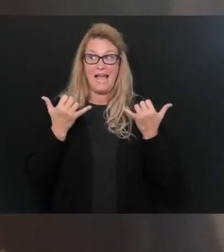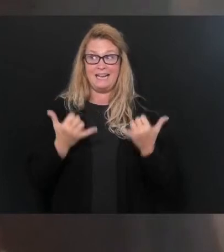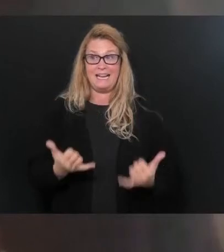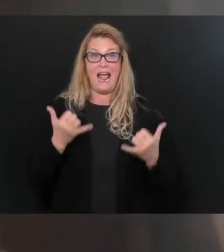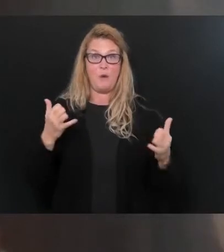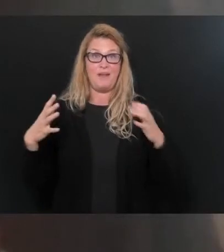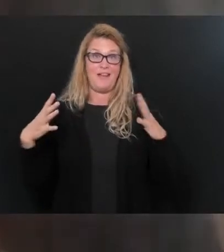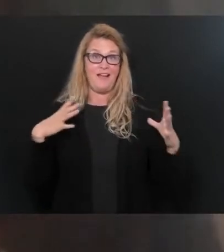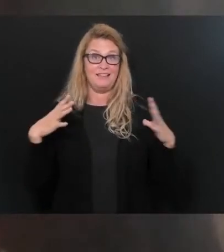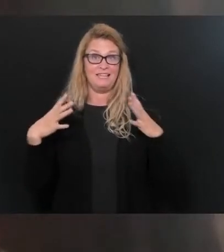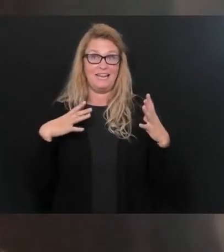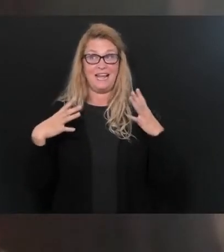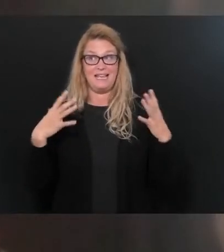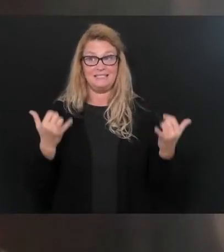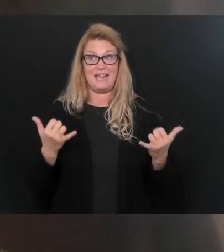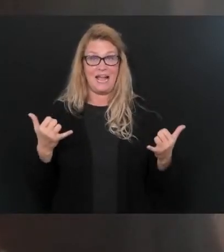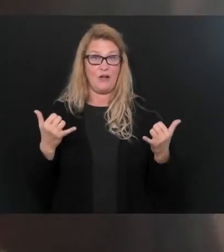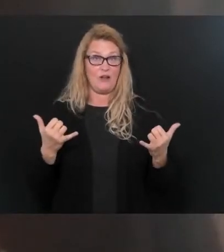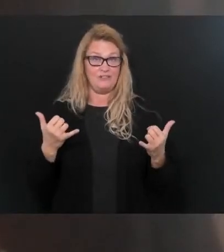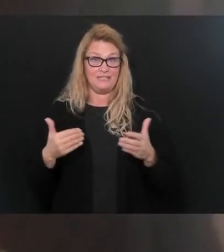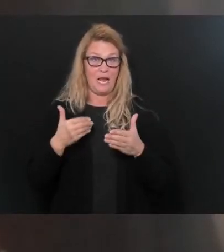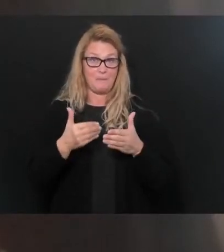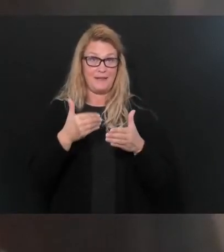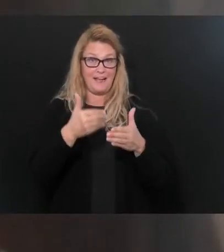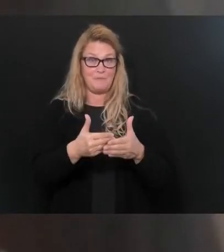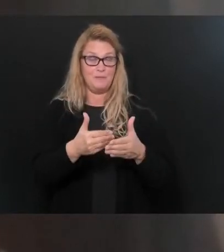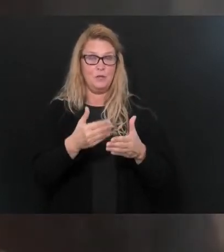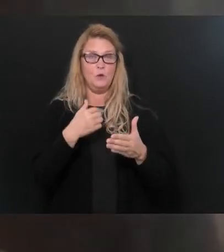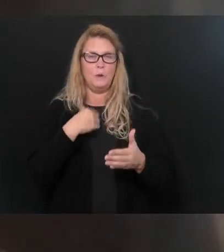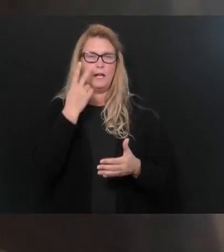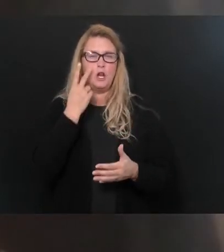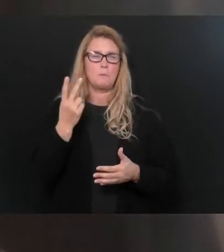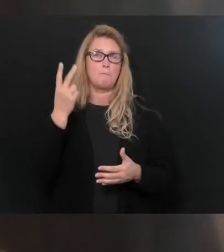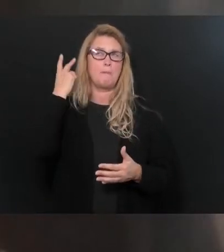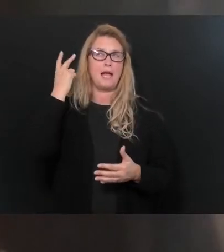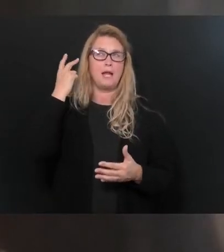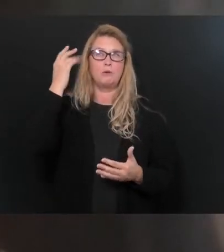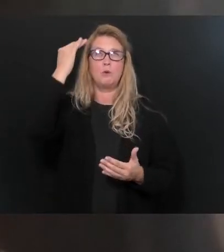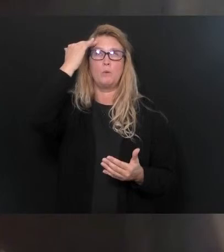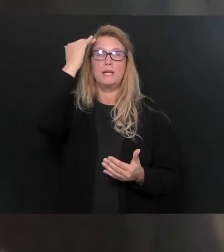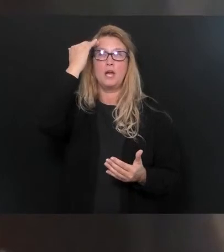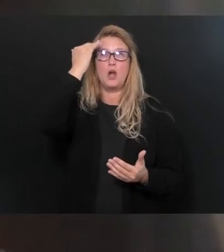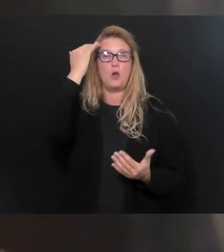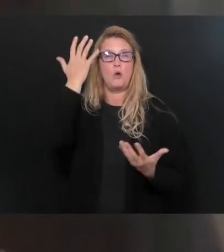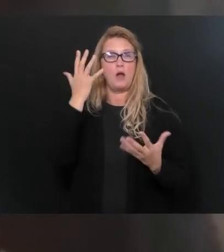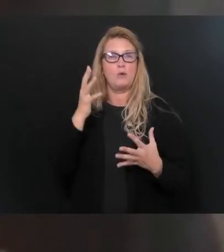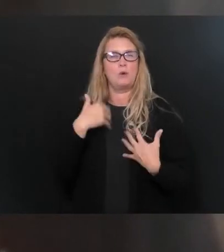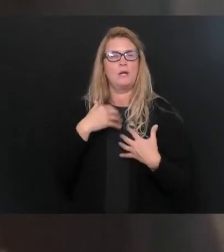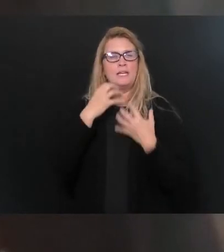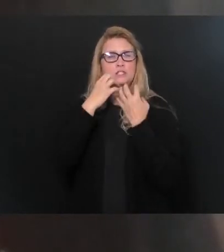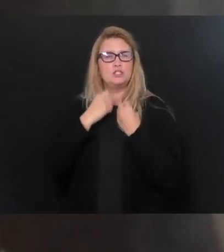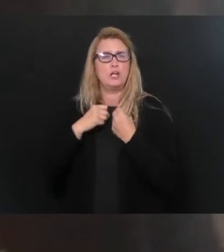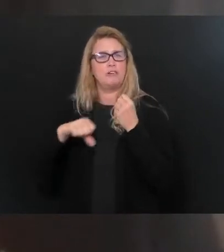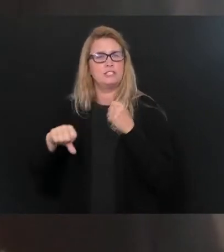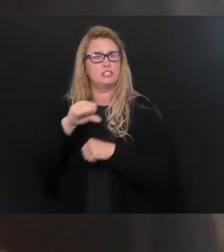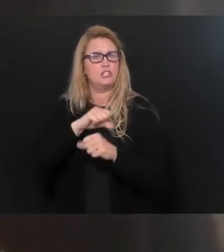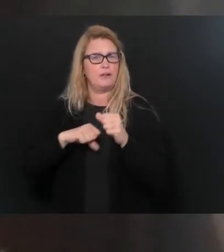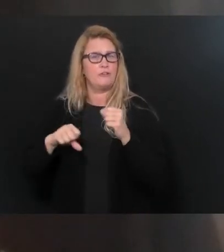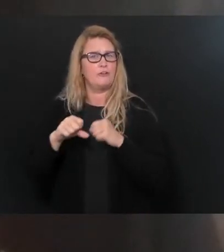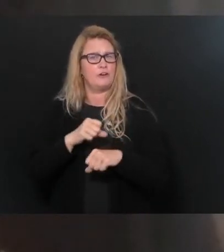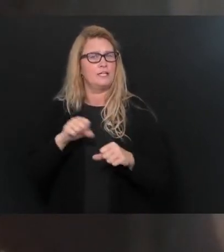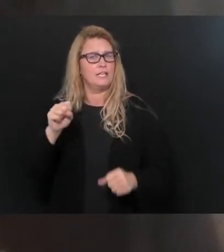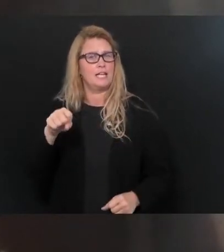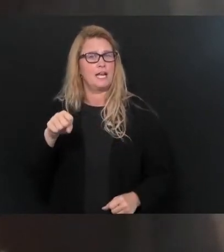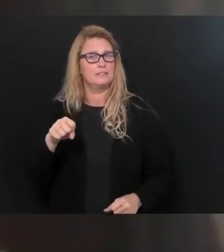season, we reflect on what we know and we cherish, which is each other. And the root word